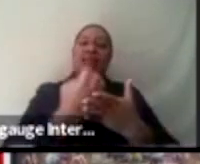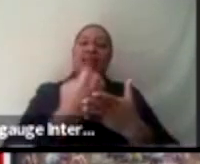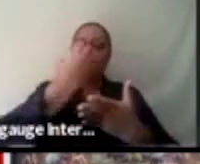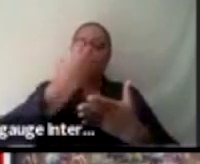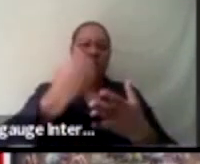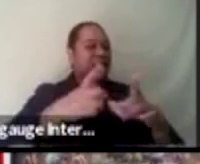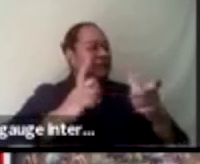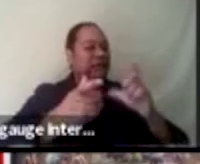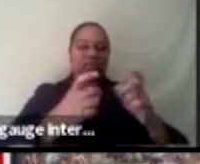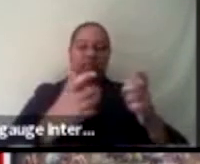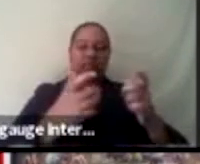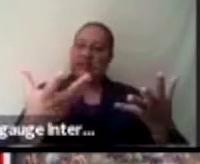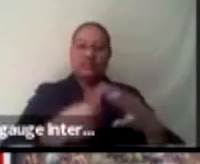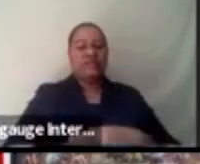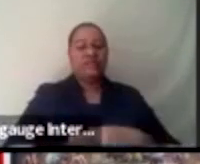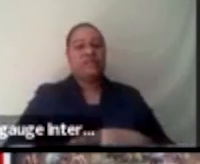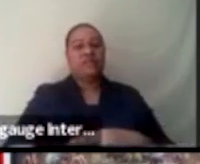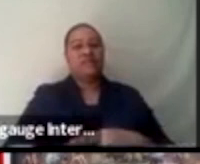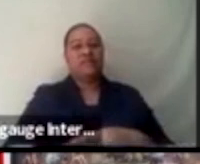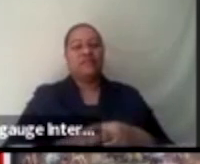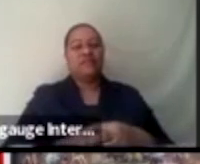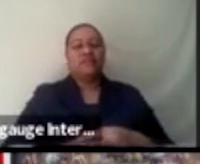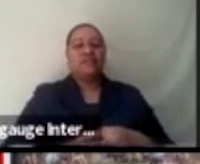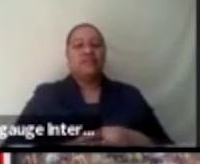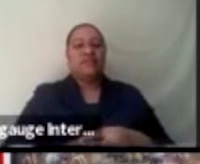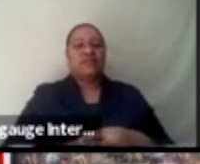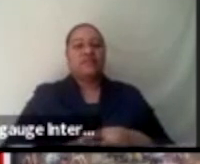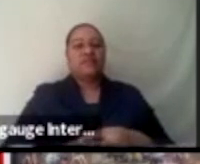might term the perfect storm.